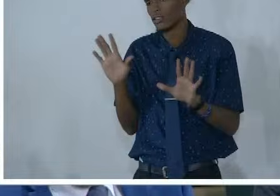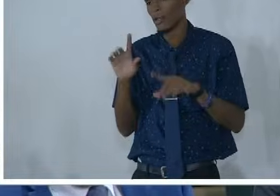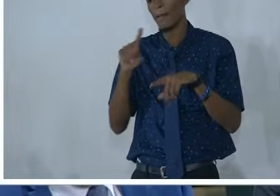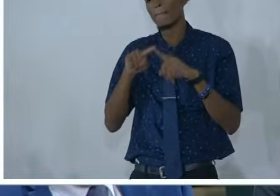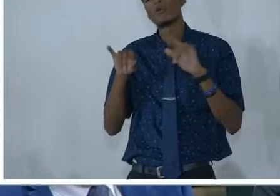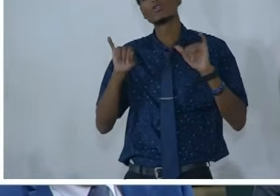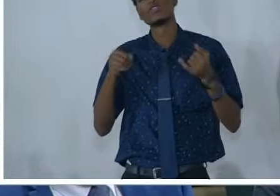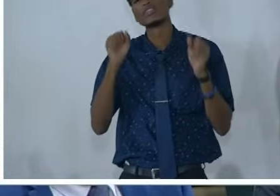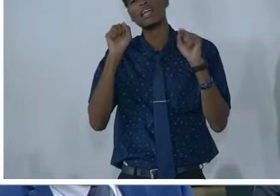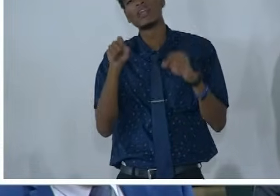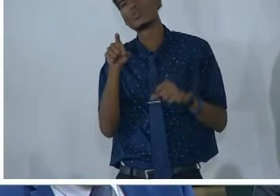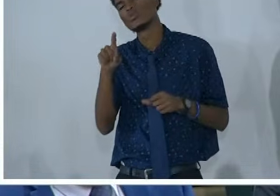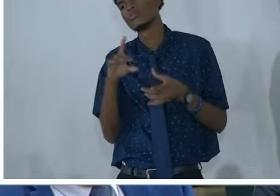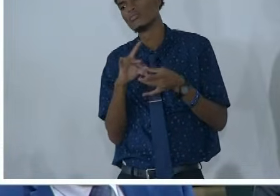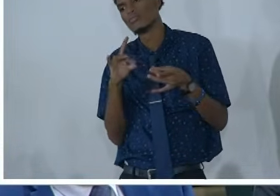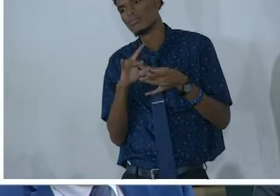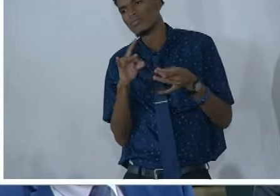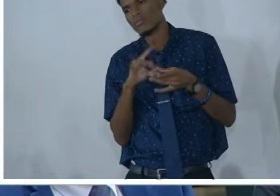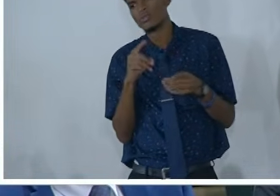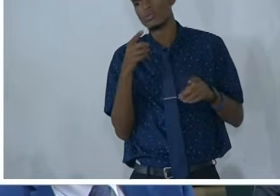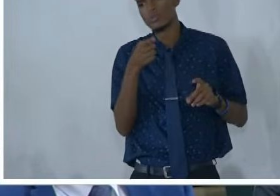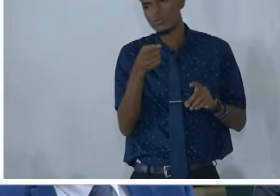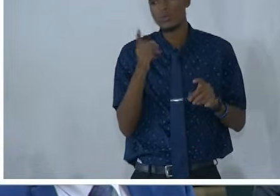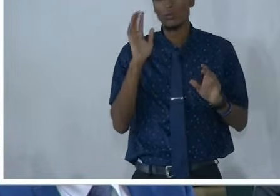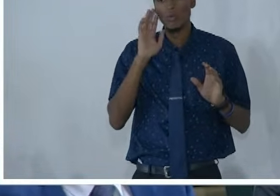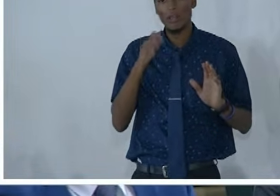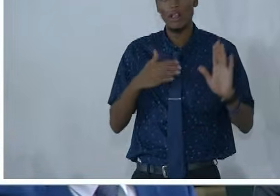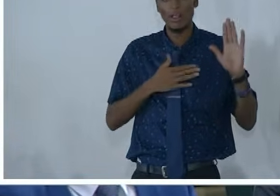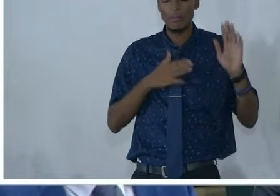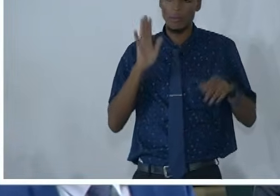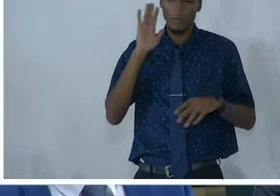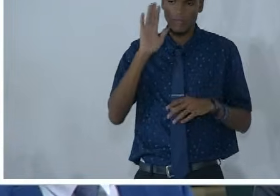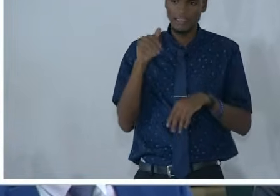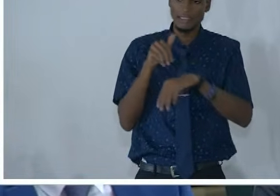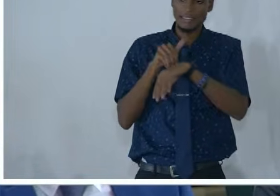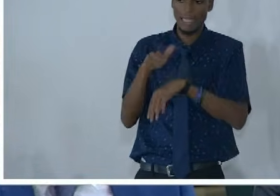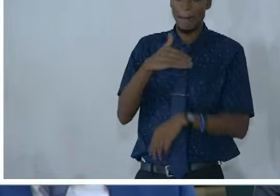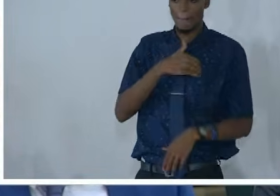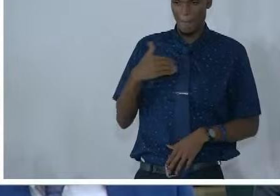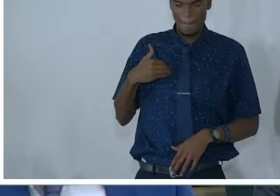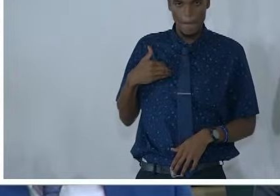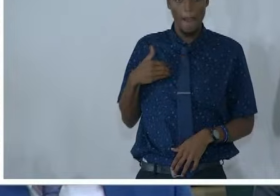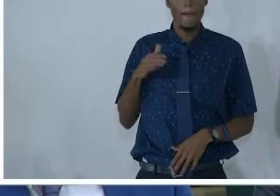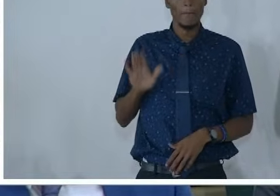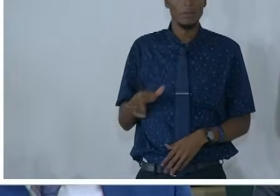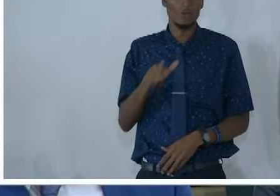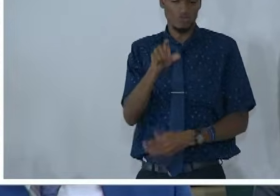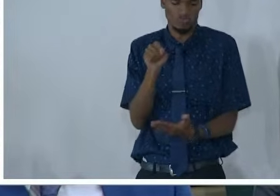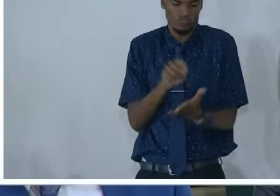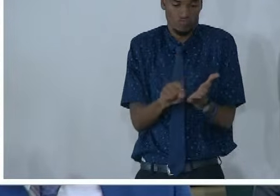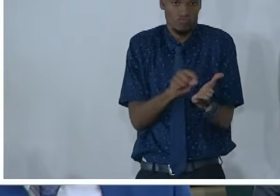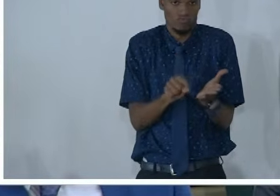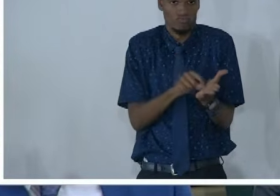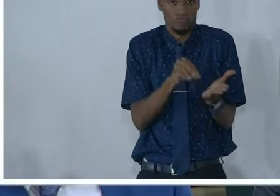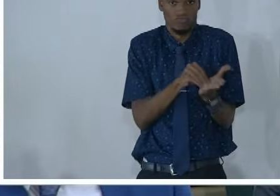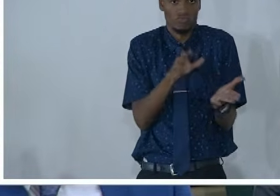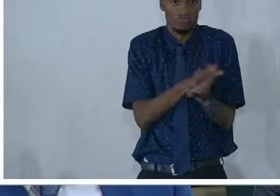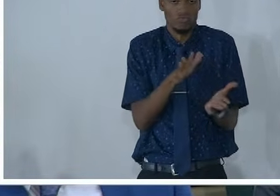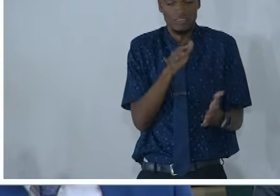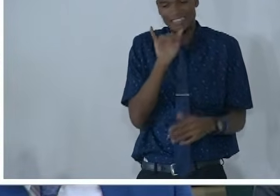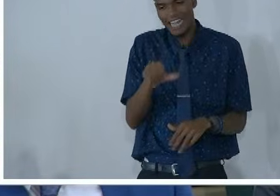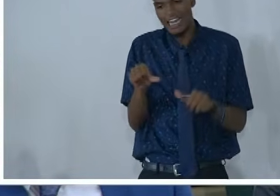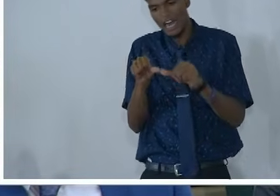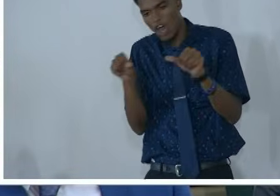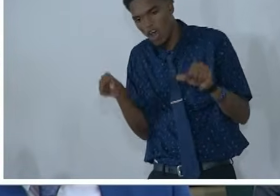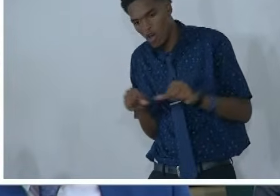you commit to send the Member of Parliament in writing the areas for